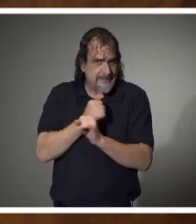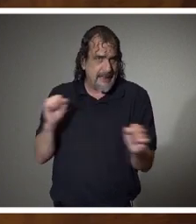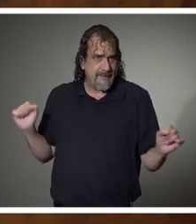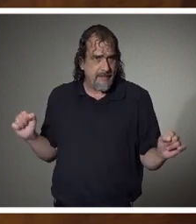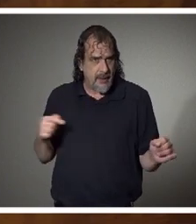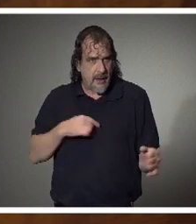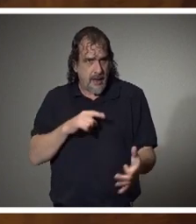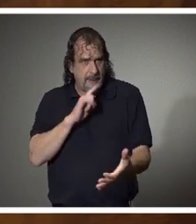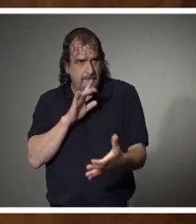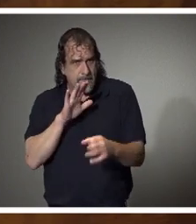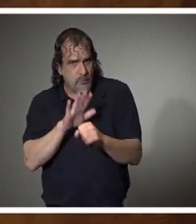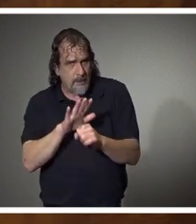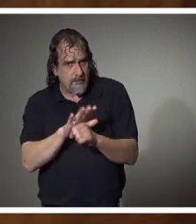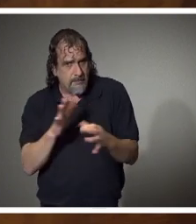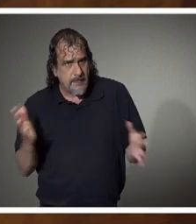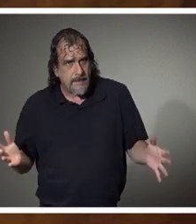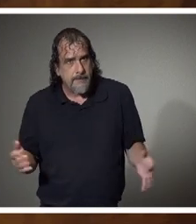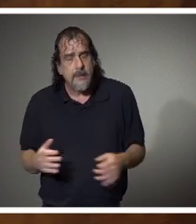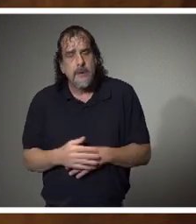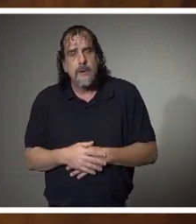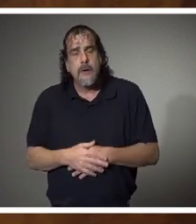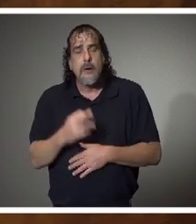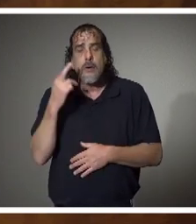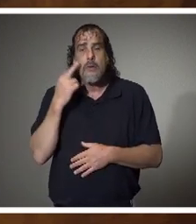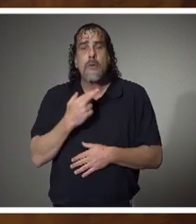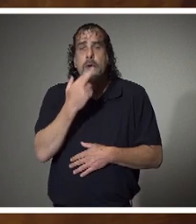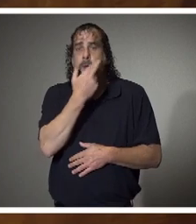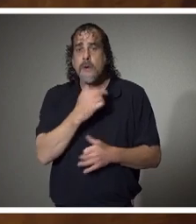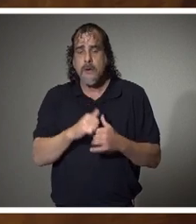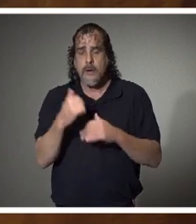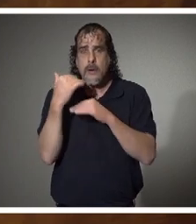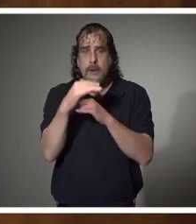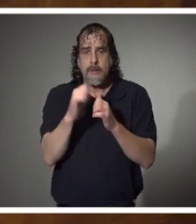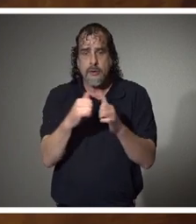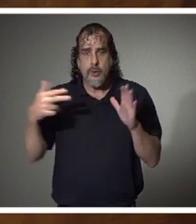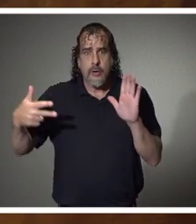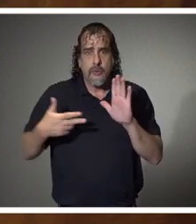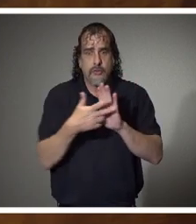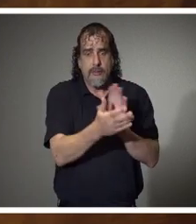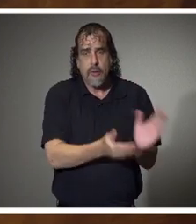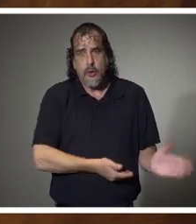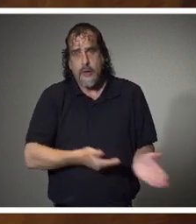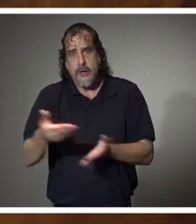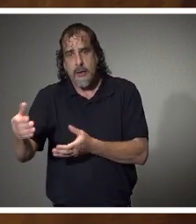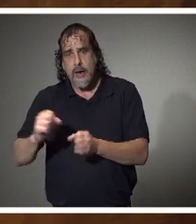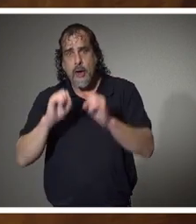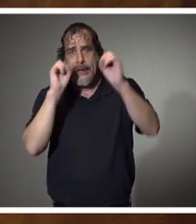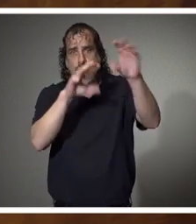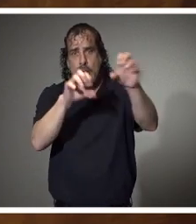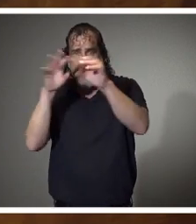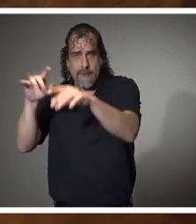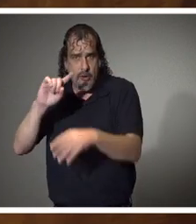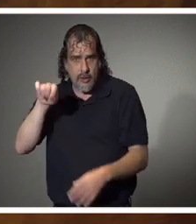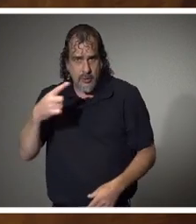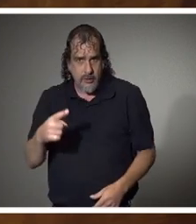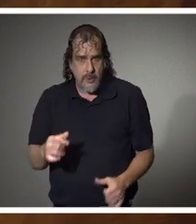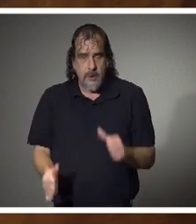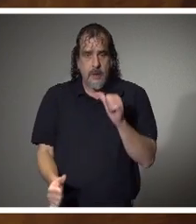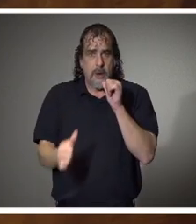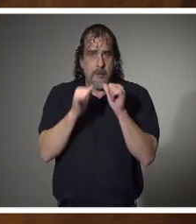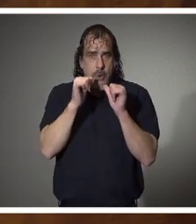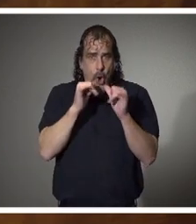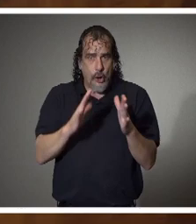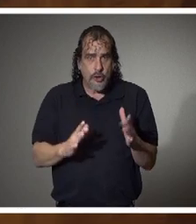I promise. Restaurants will continue to be limited to drive-through, carry-out, or delivery. Bars are